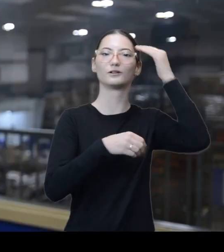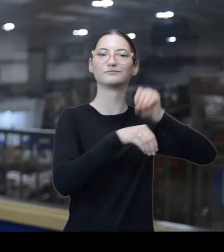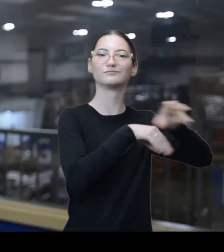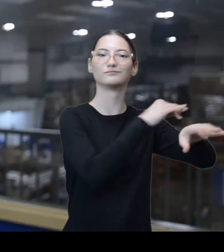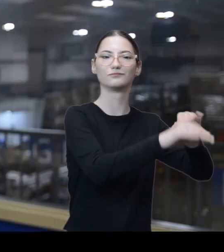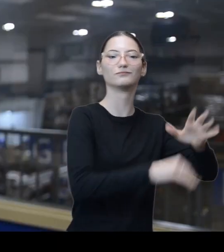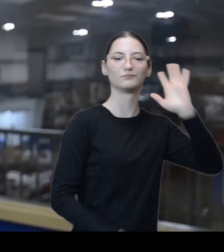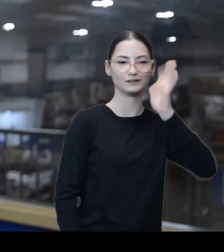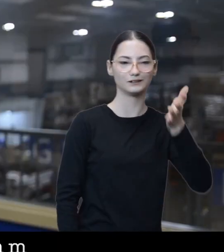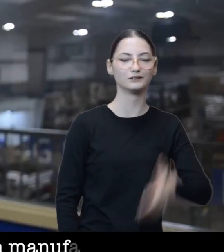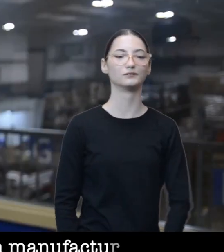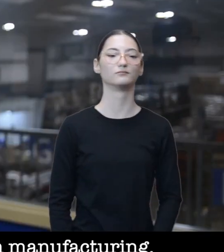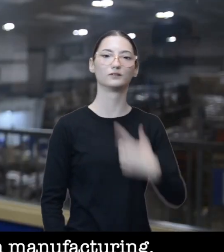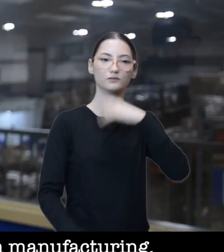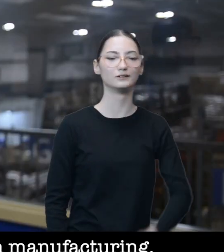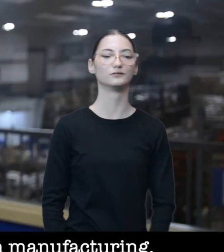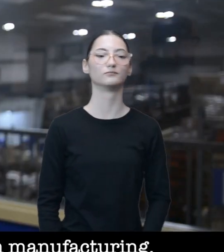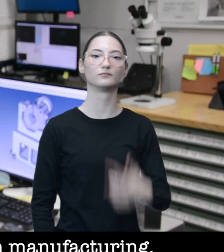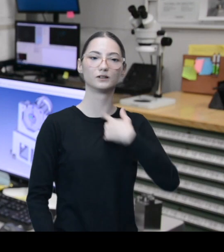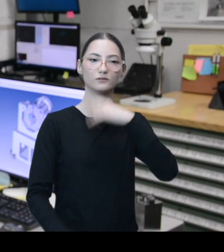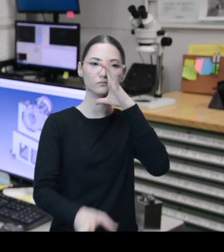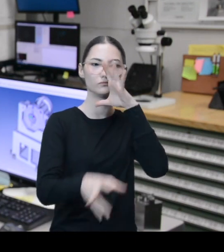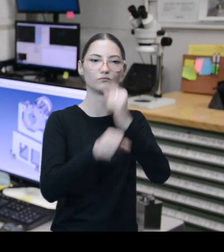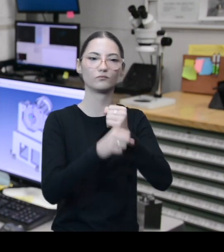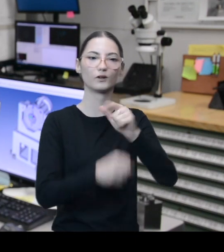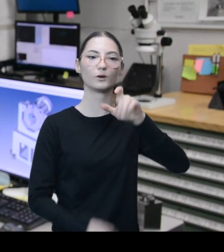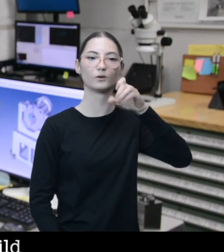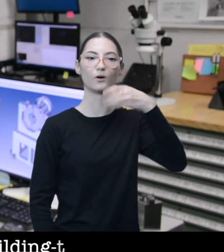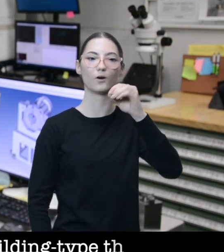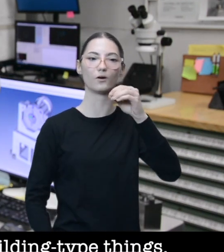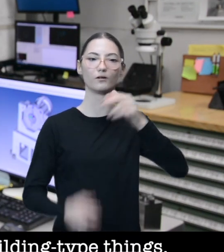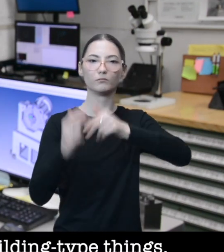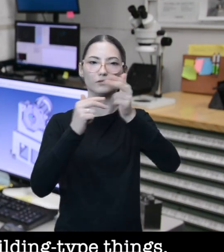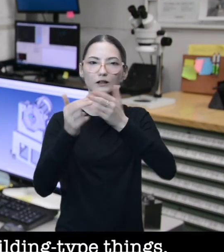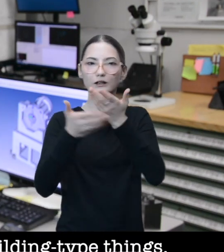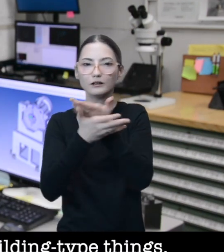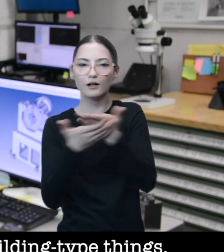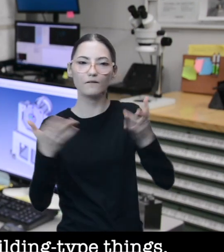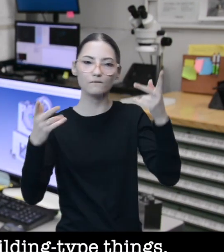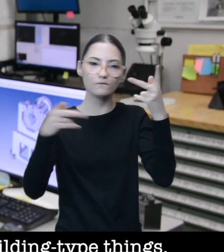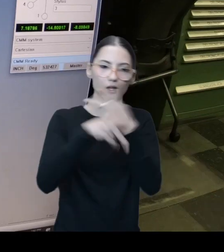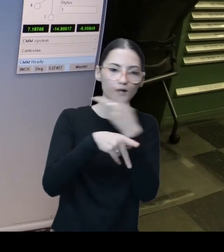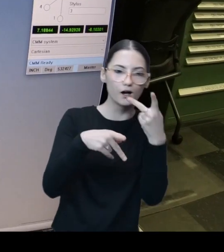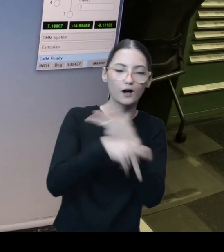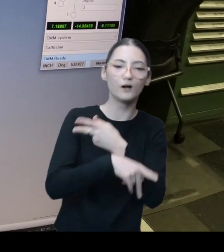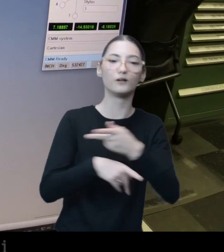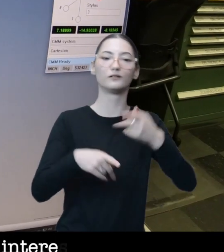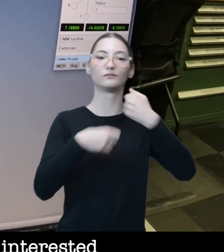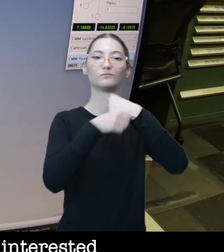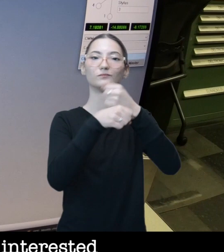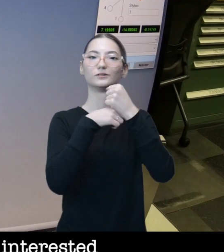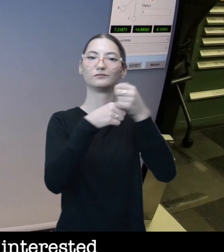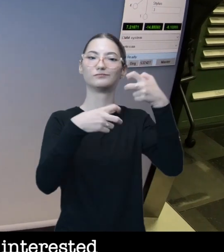fantastic. You will always make an impact when you're in manufacturing. I was very interested in Legos, all that kind of building type things. I think that